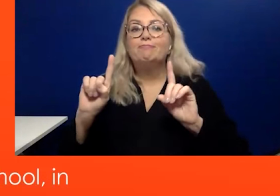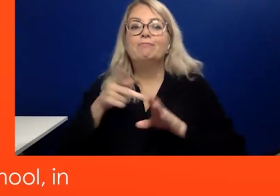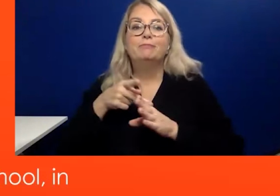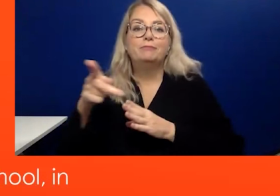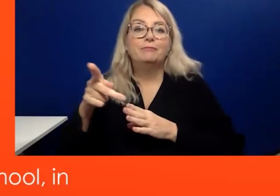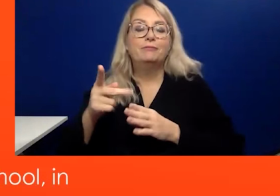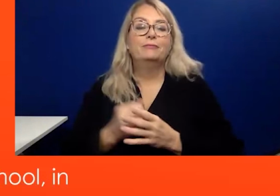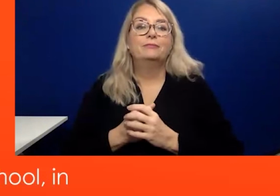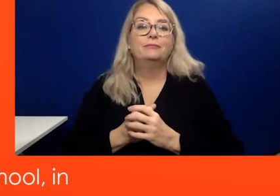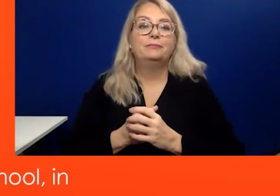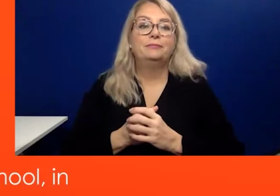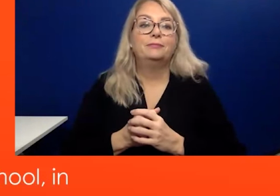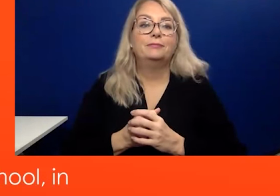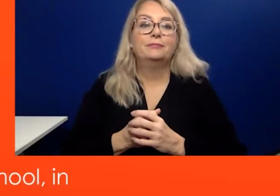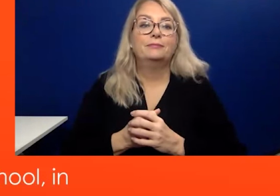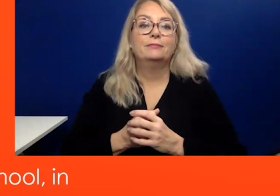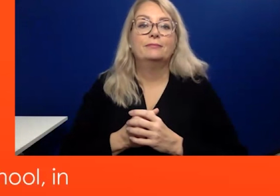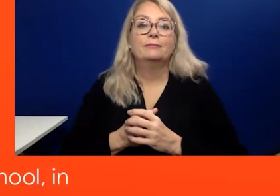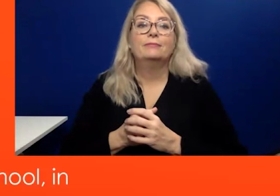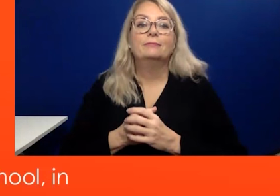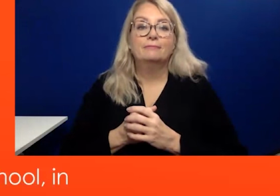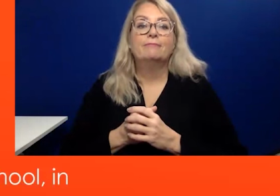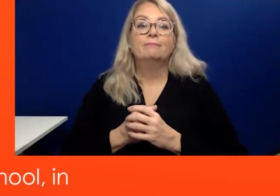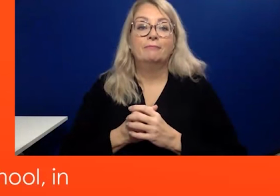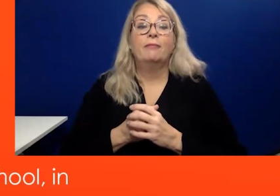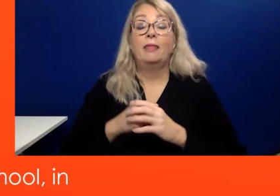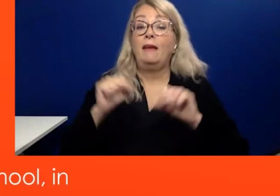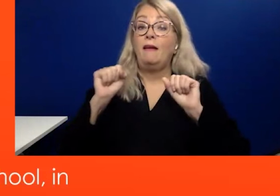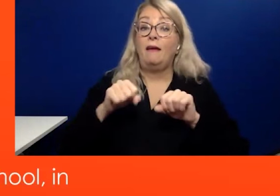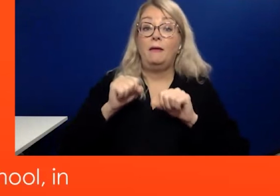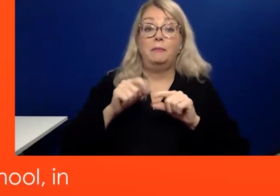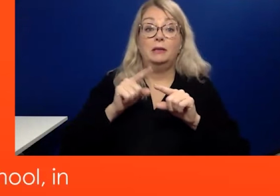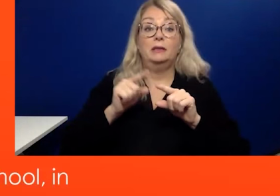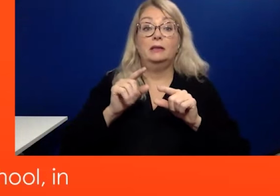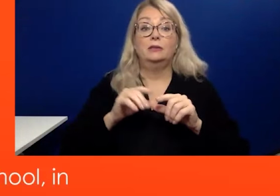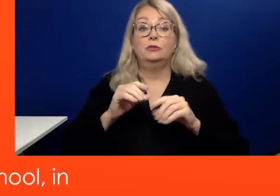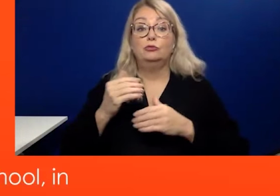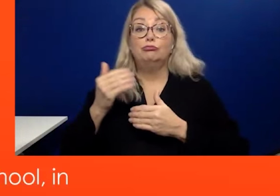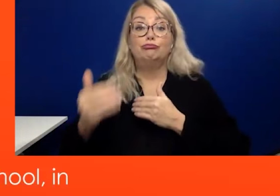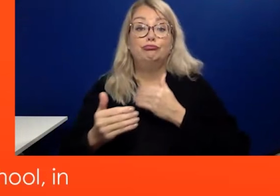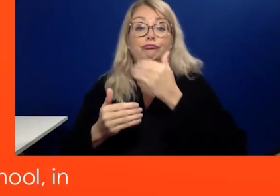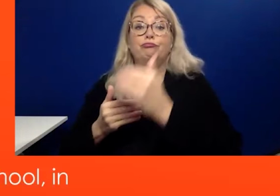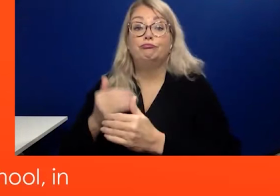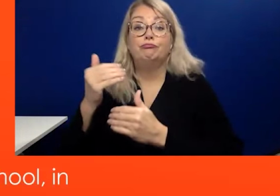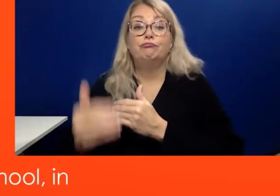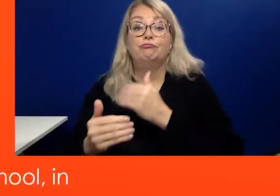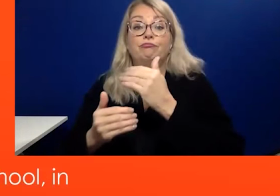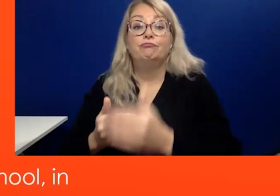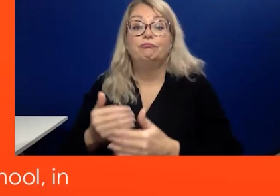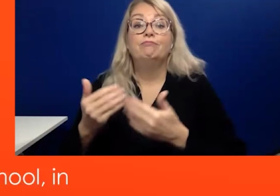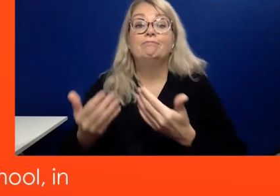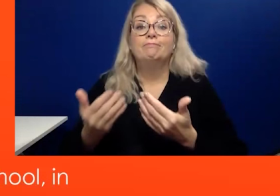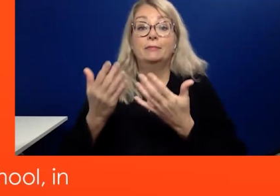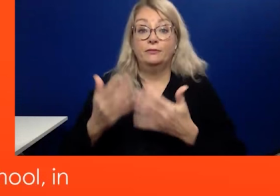course upon completion motivates the adult learner to persevere. Time was not wasted and rapid progress toward the goals